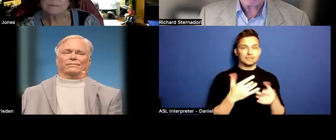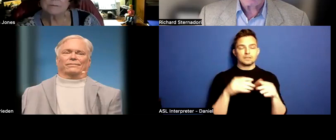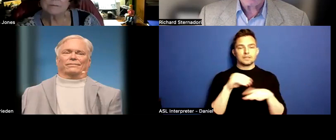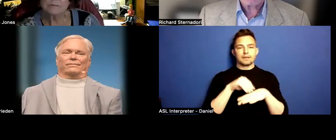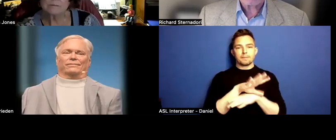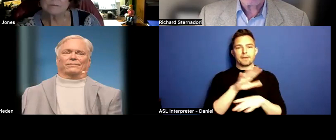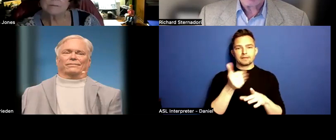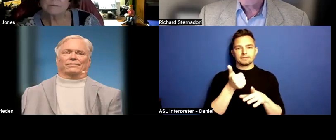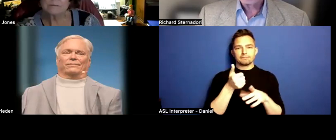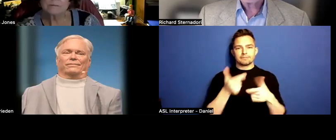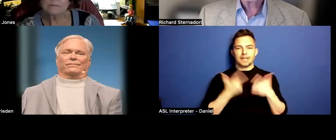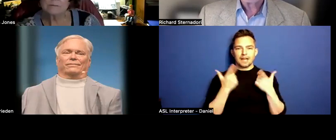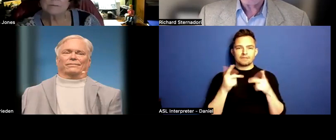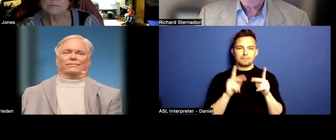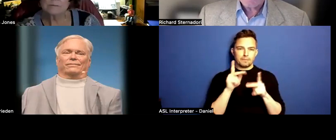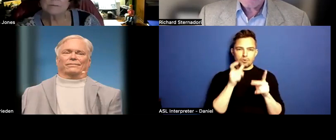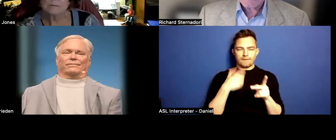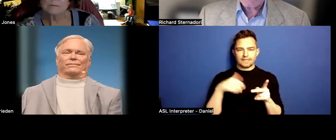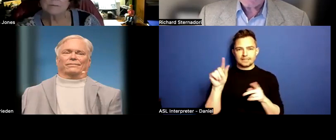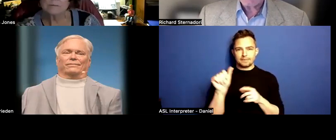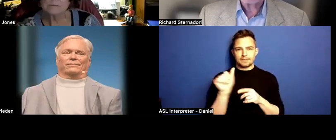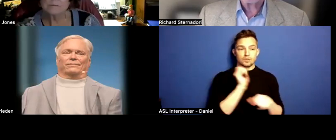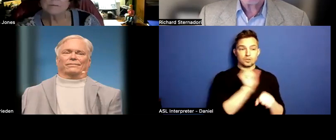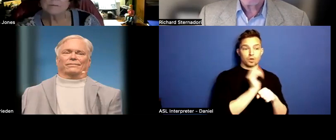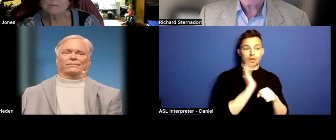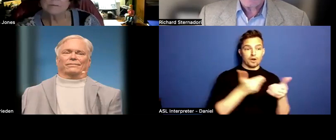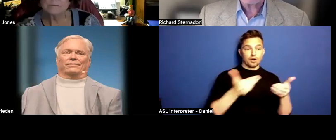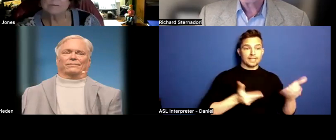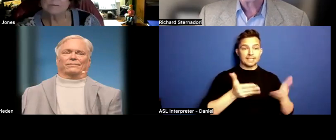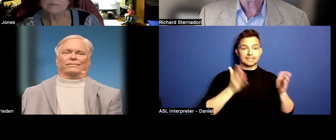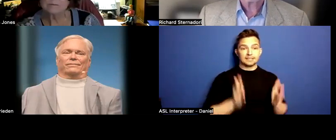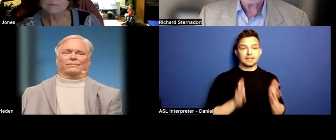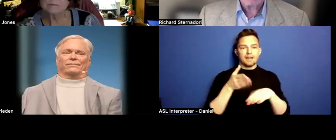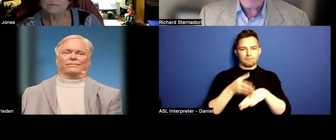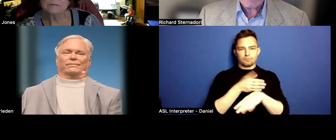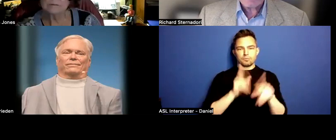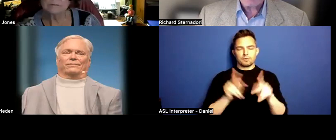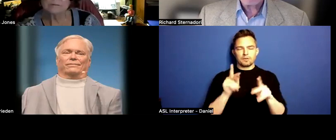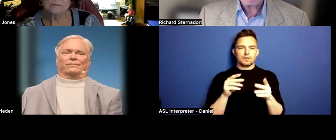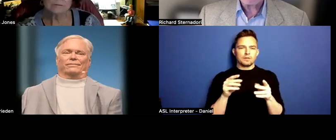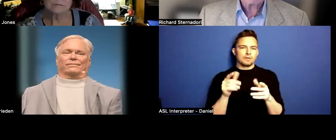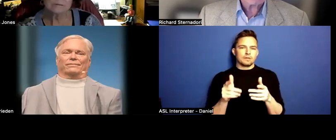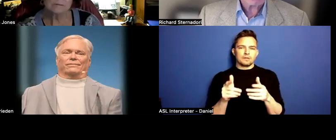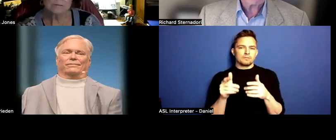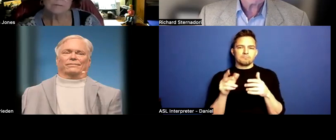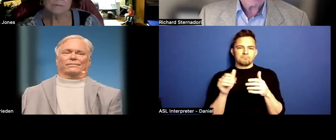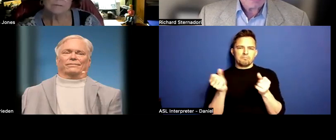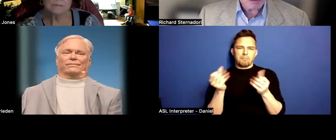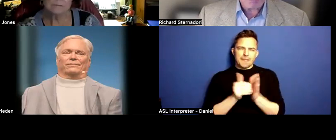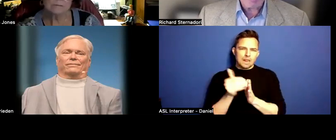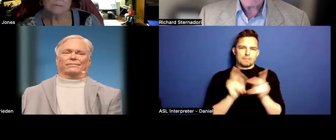with disabilities. The work of our guests have improved the lives of literally millions of people with